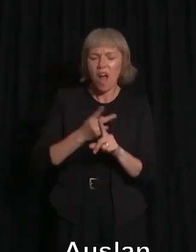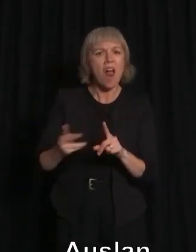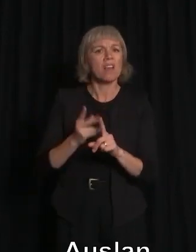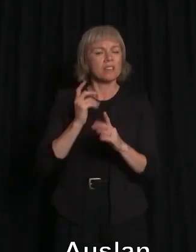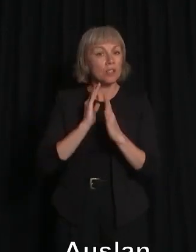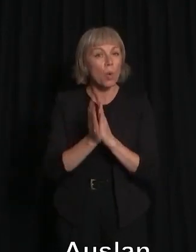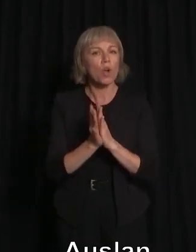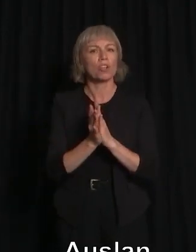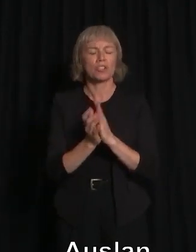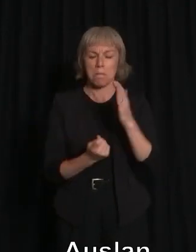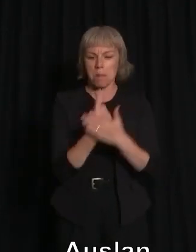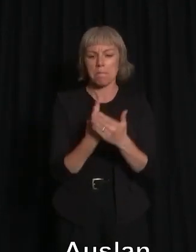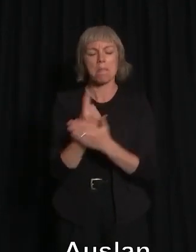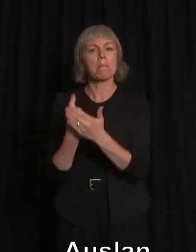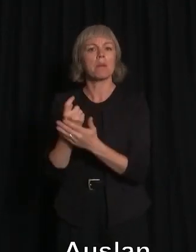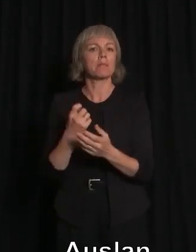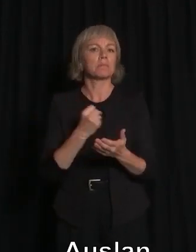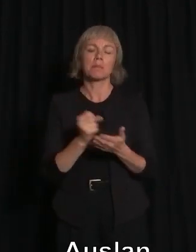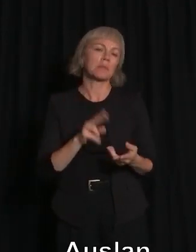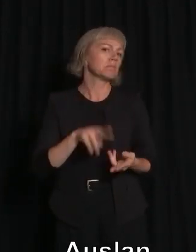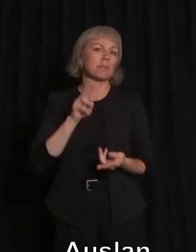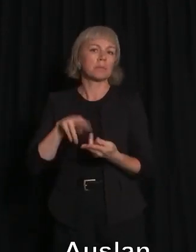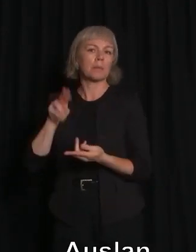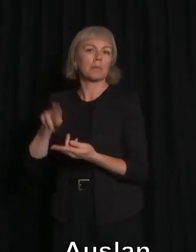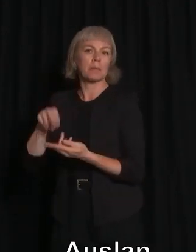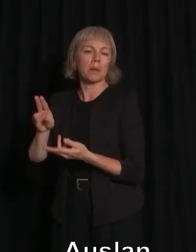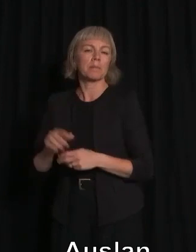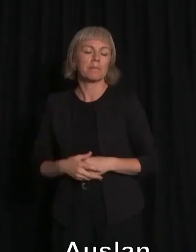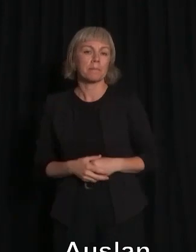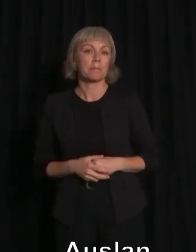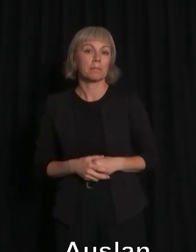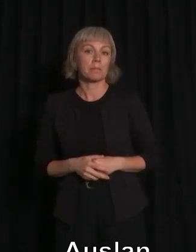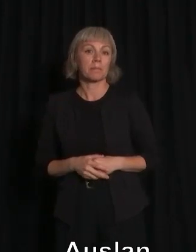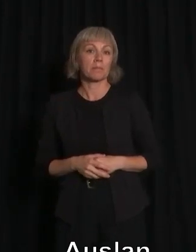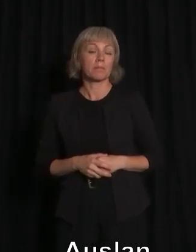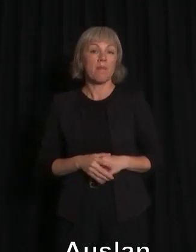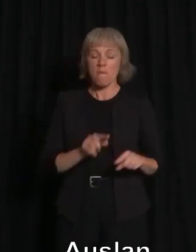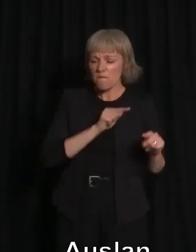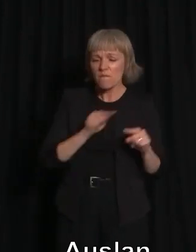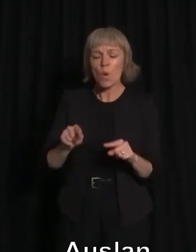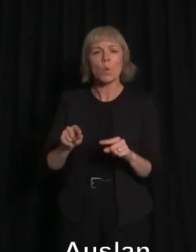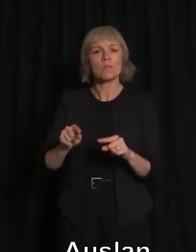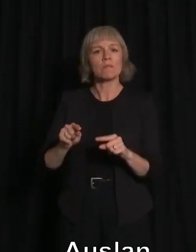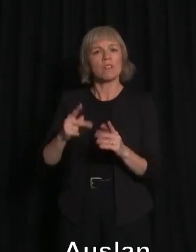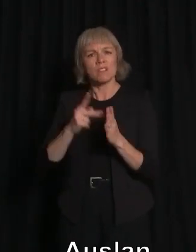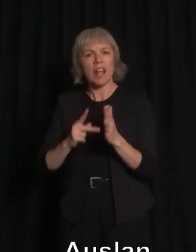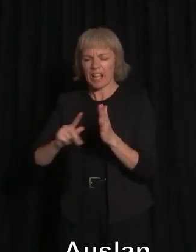and arbitrary deprivation of liberty, including forced psychiatric